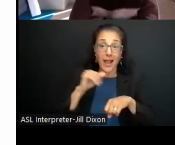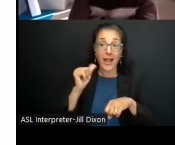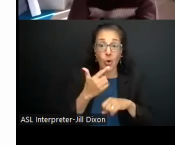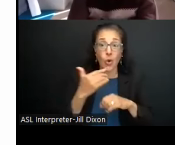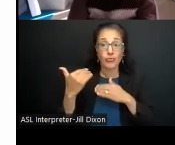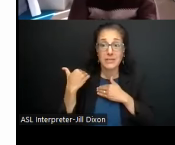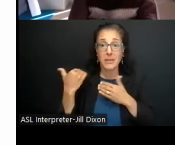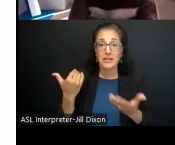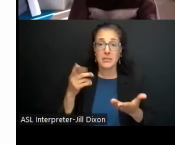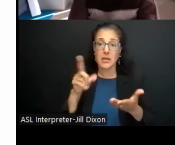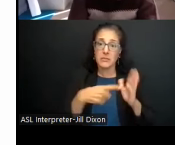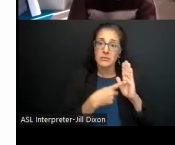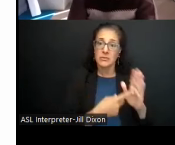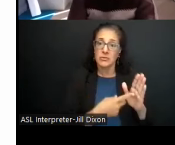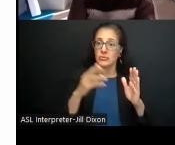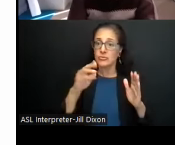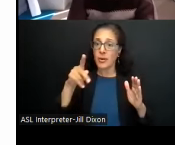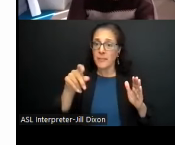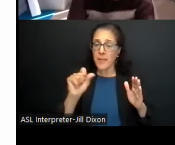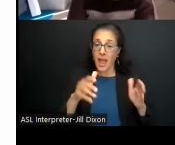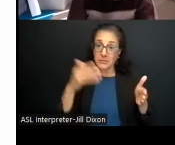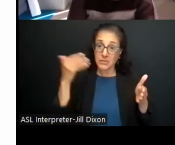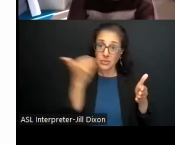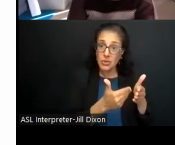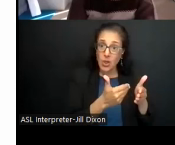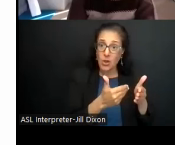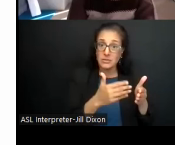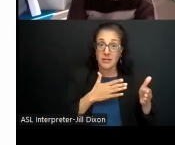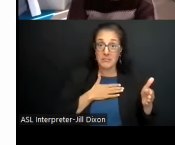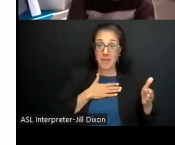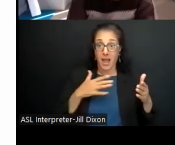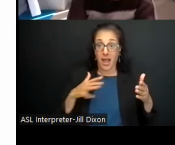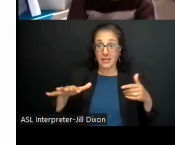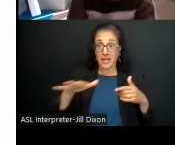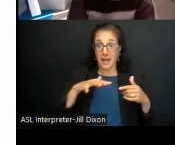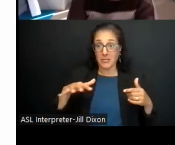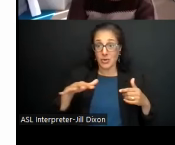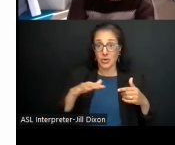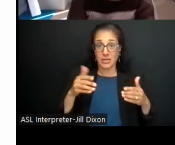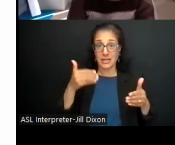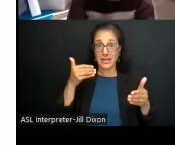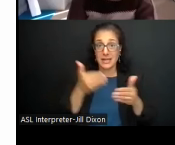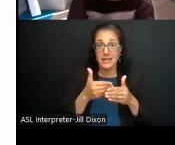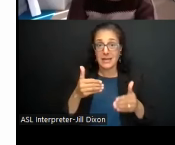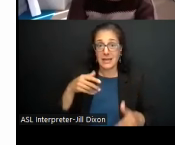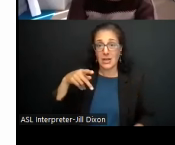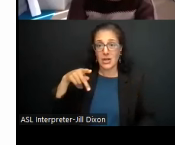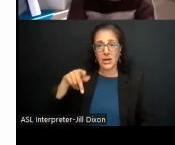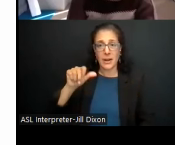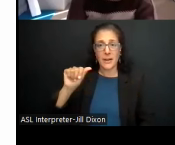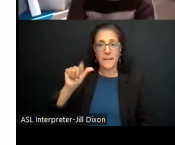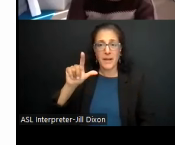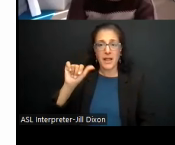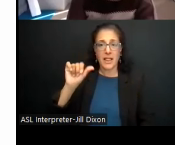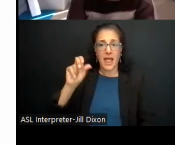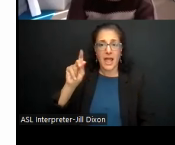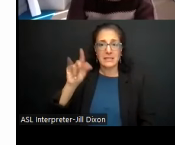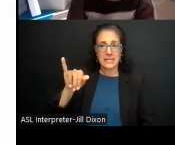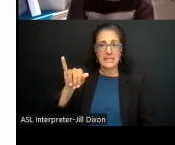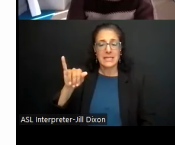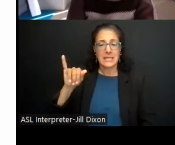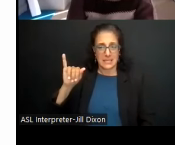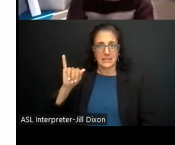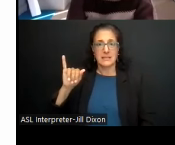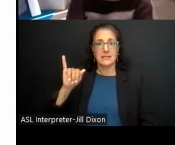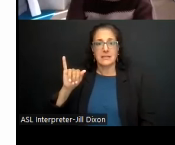mean, you showed on the maps how close we are in my particular neighborhood, right near the Pulaski in Journal Square Northwest. I'm